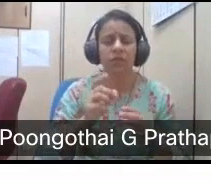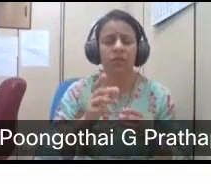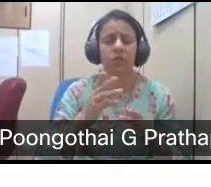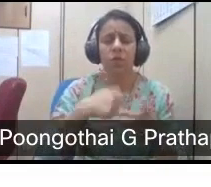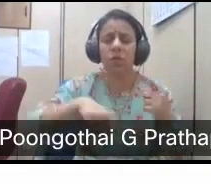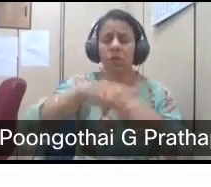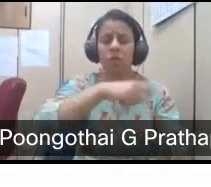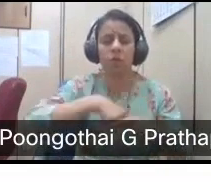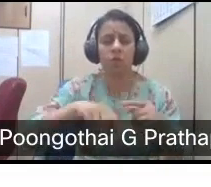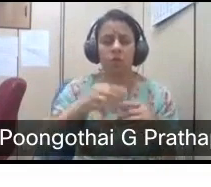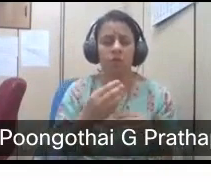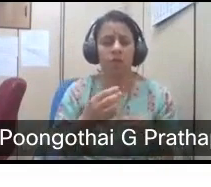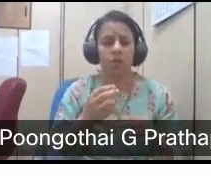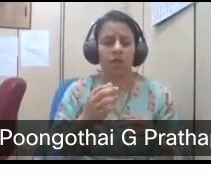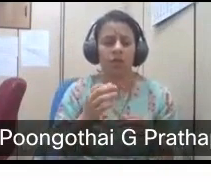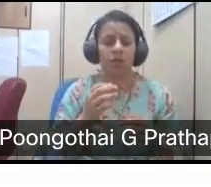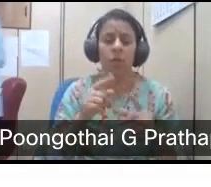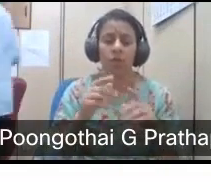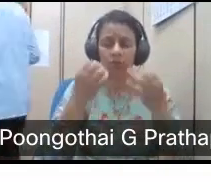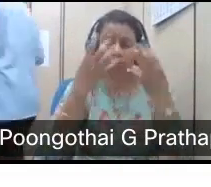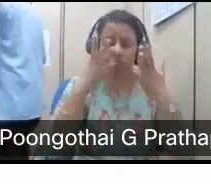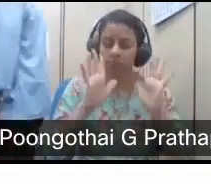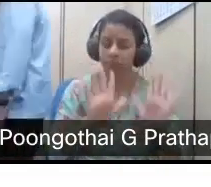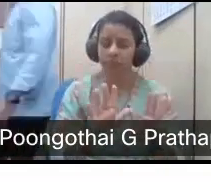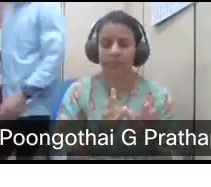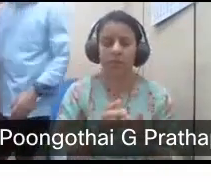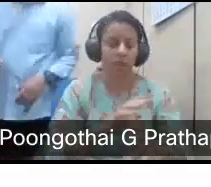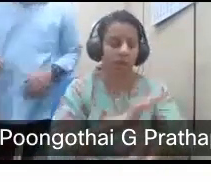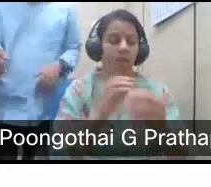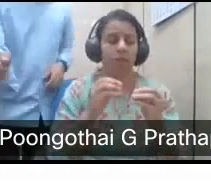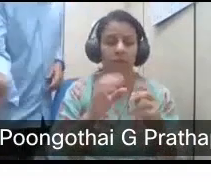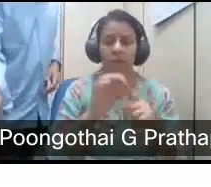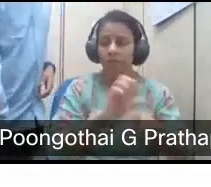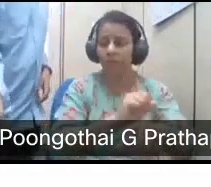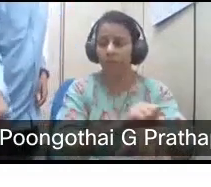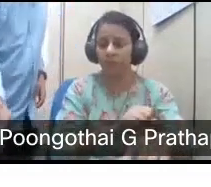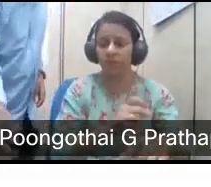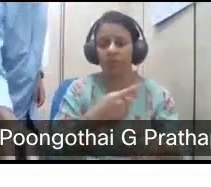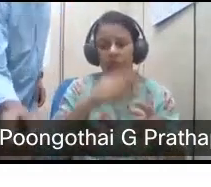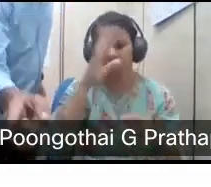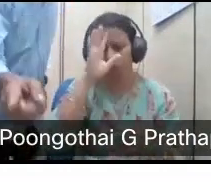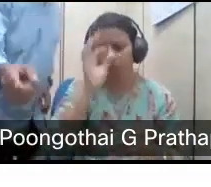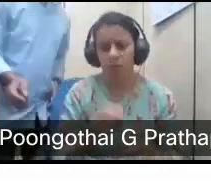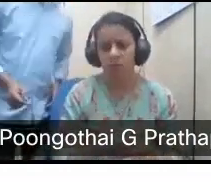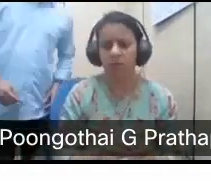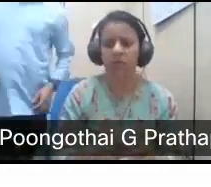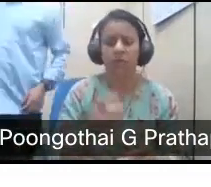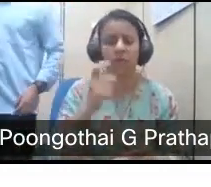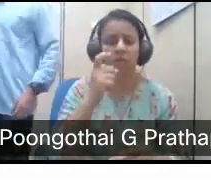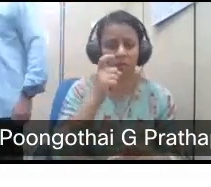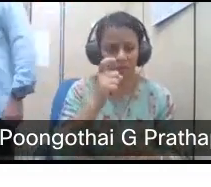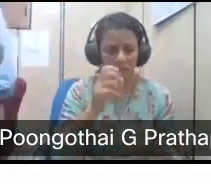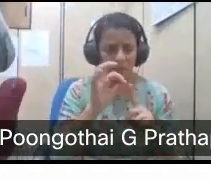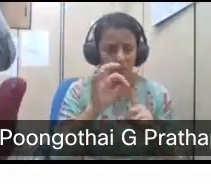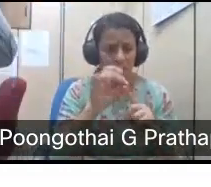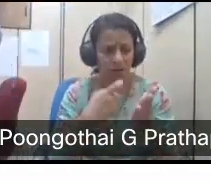some bluishness. So this is the blood pressure. You can see we all know 100 by 70 or something like that.